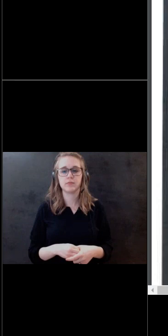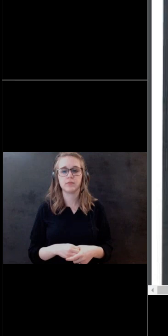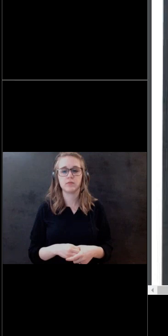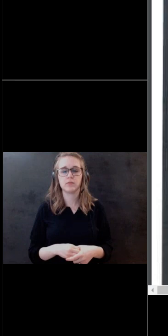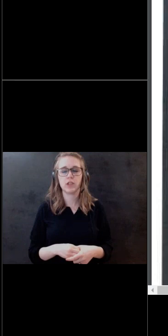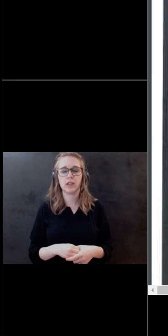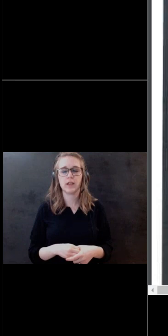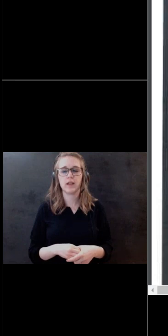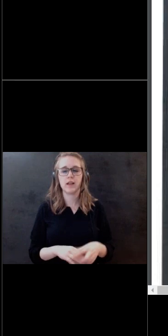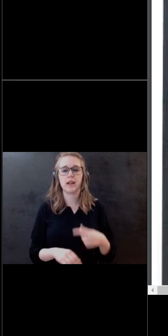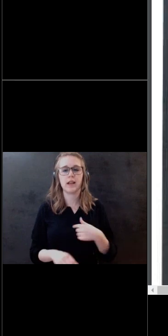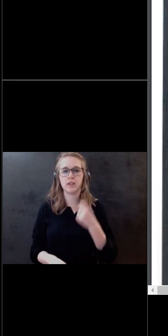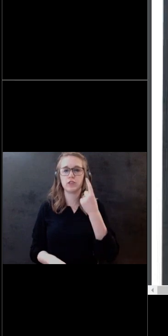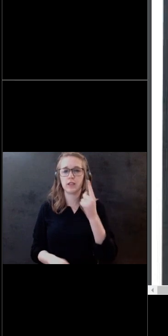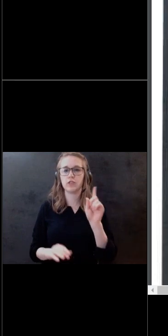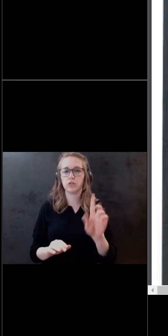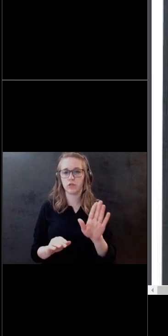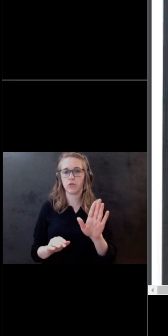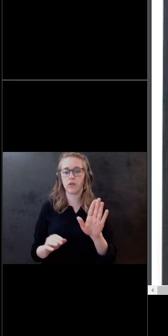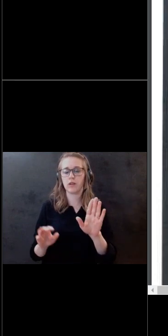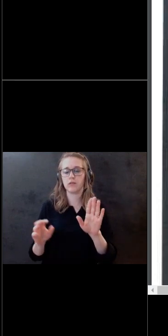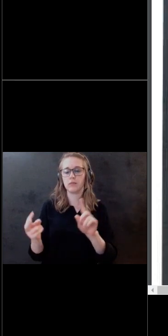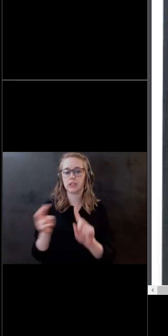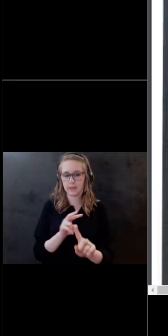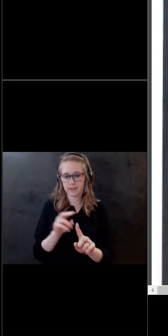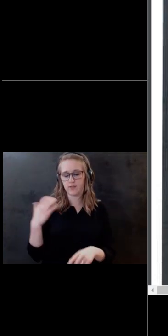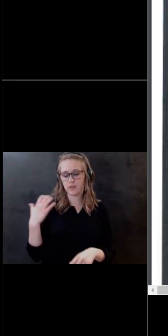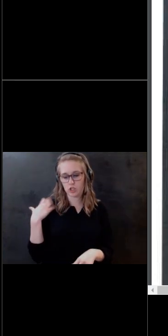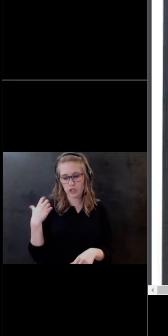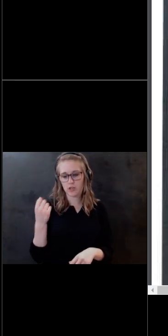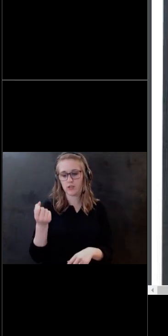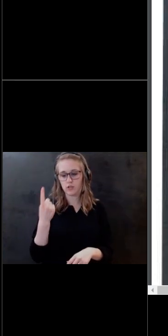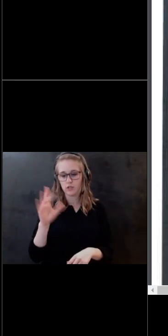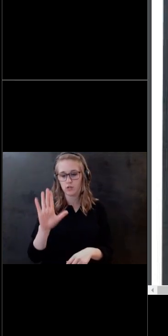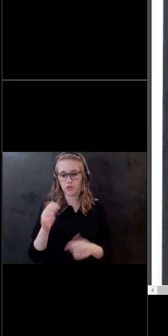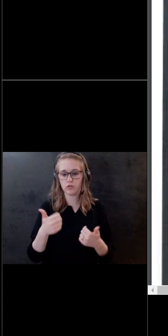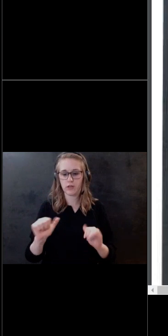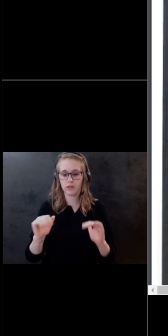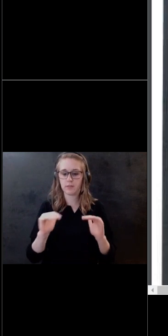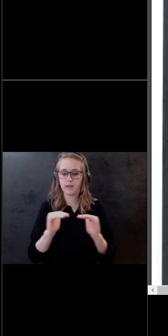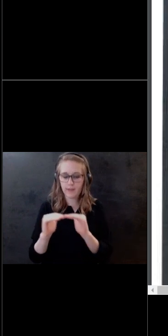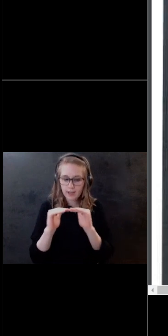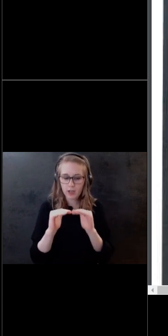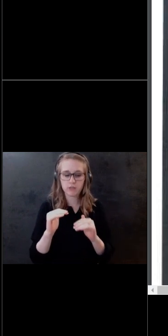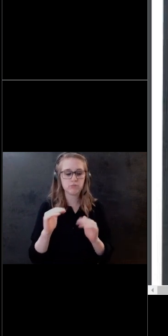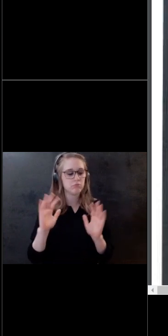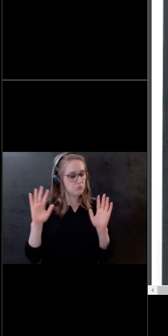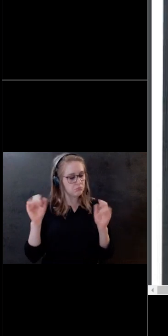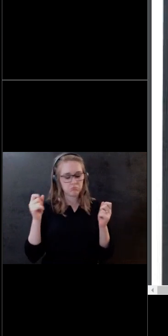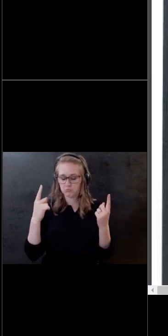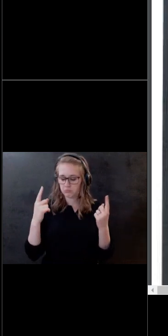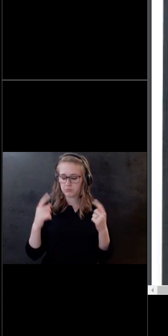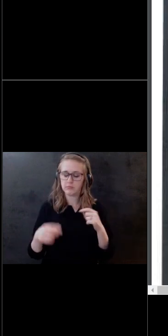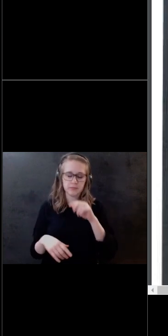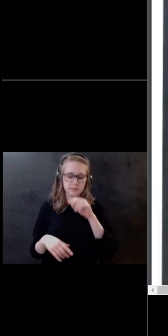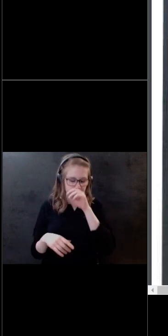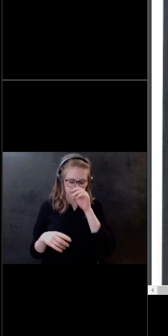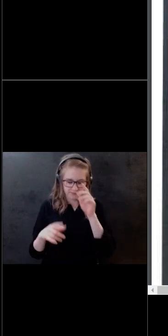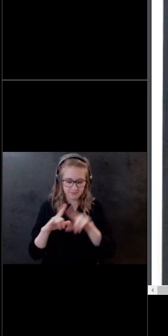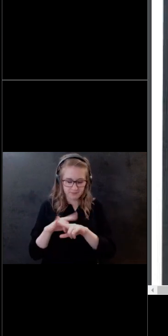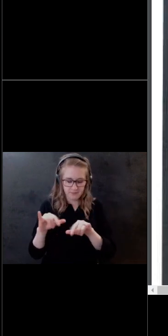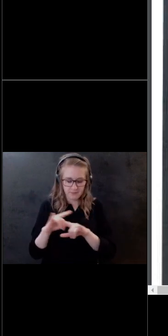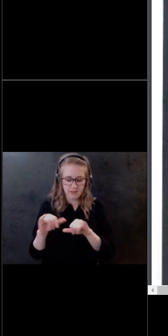I understand your point of view, Chair, and I understand that, you know, you're trying to be fair, and I completely get that. At the same time,